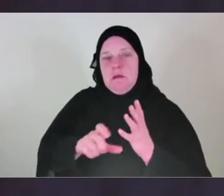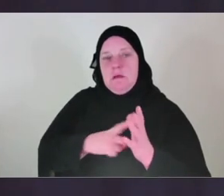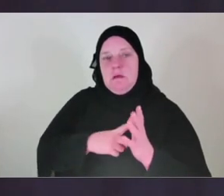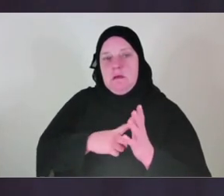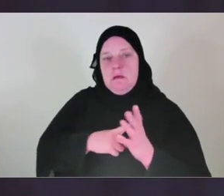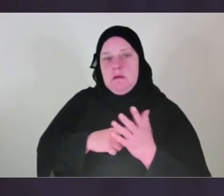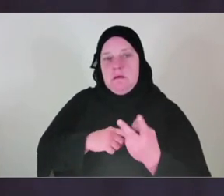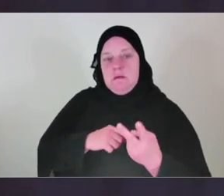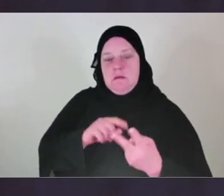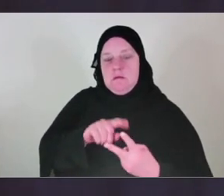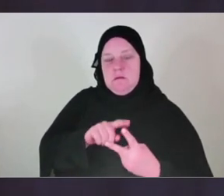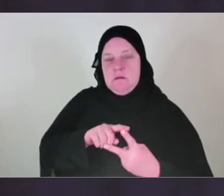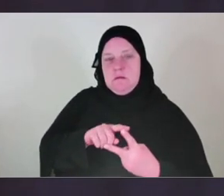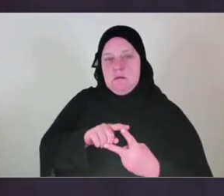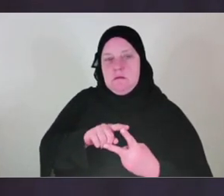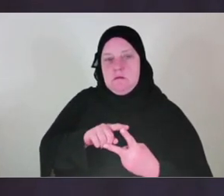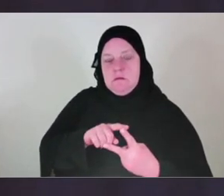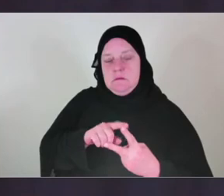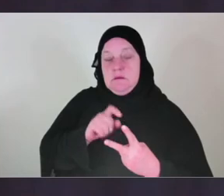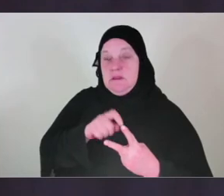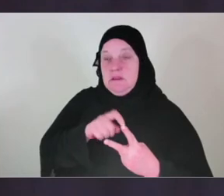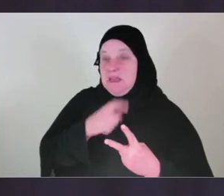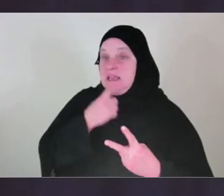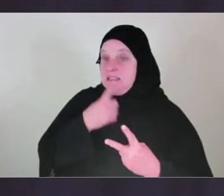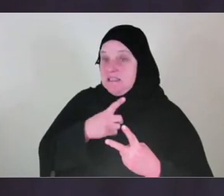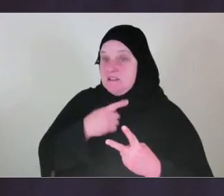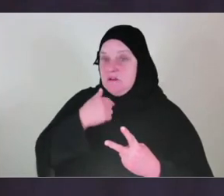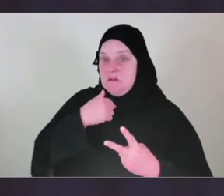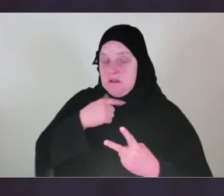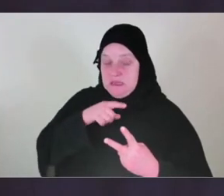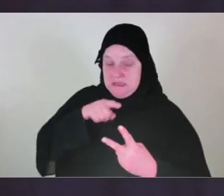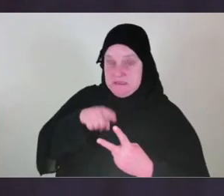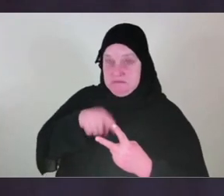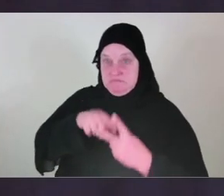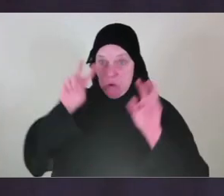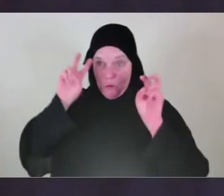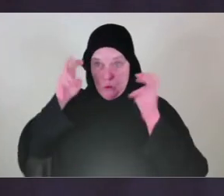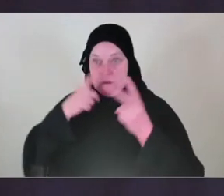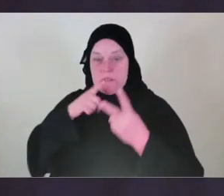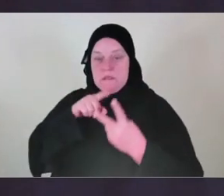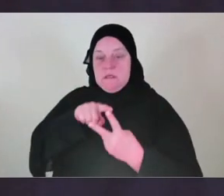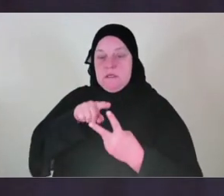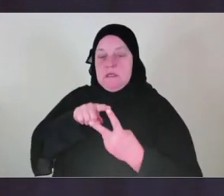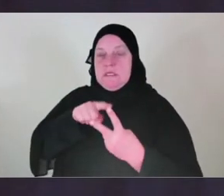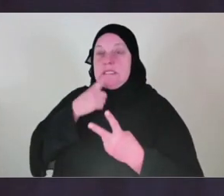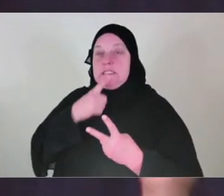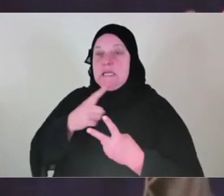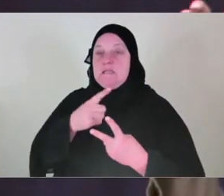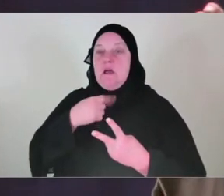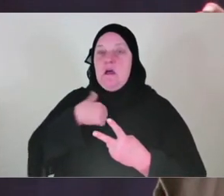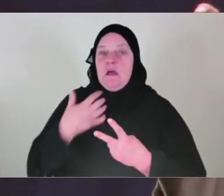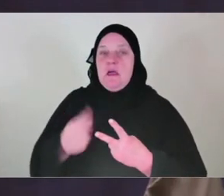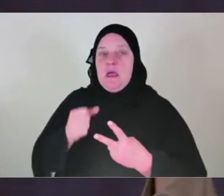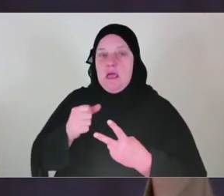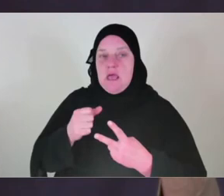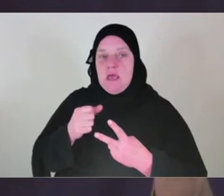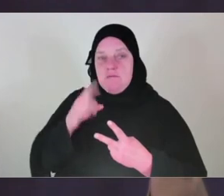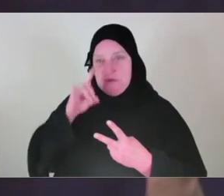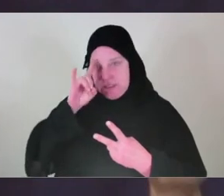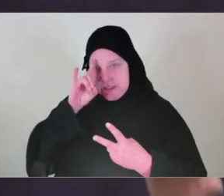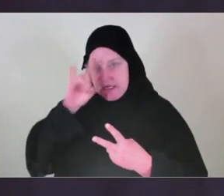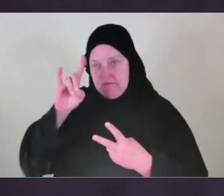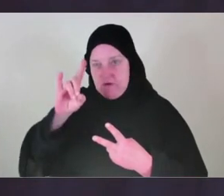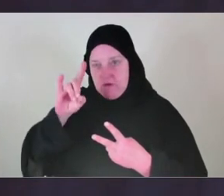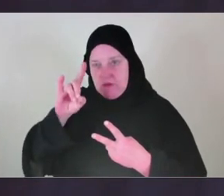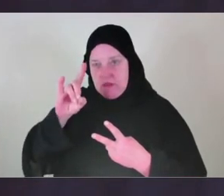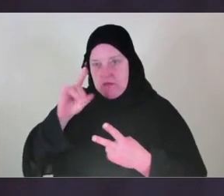me. In fact, he says, and I want to read it, he says, Inna li shaytan, he said this on the mambar while he was preaching